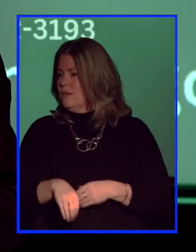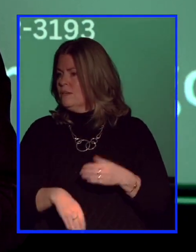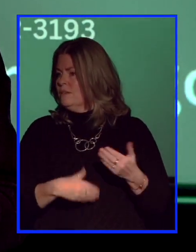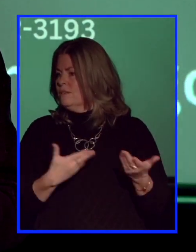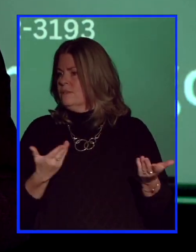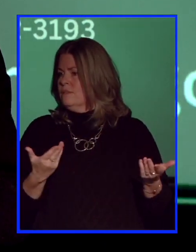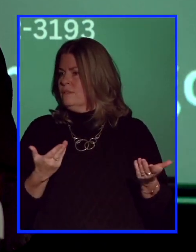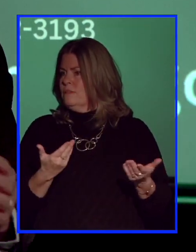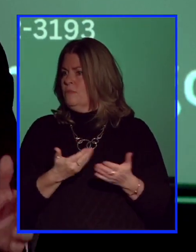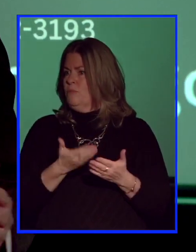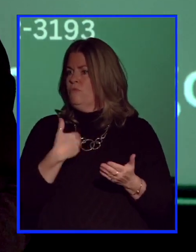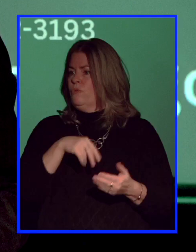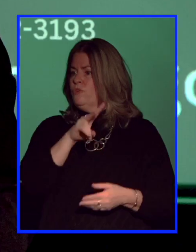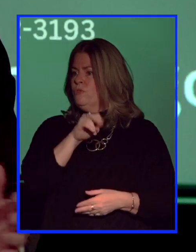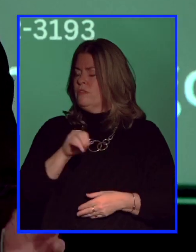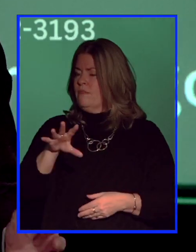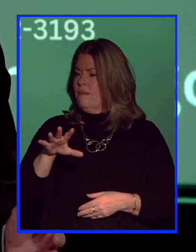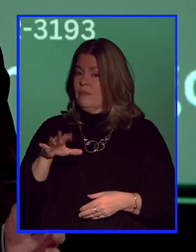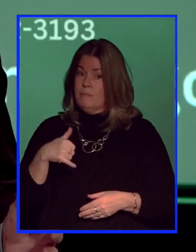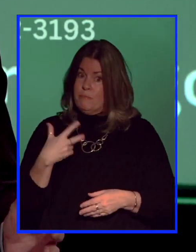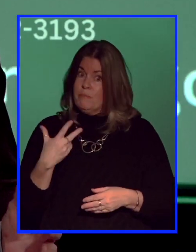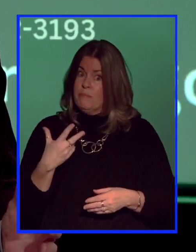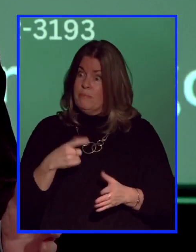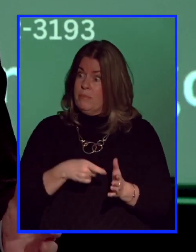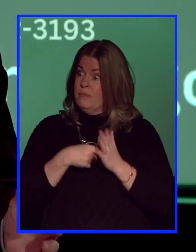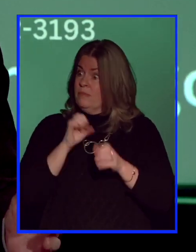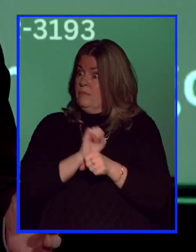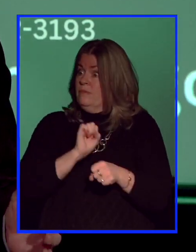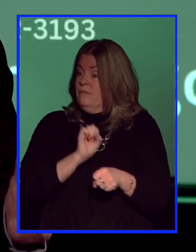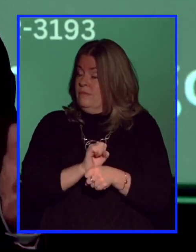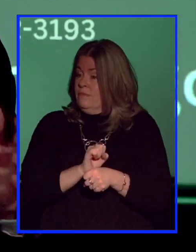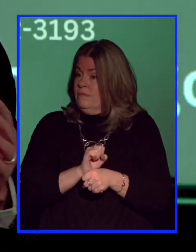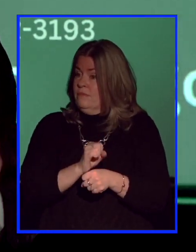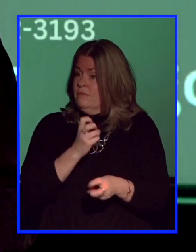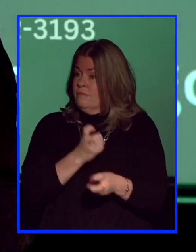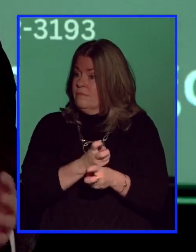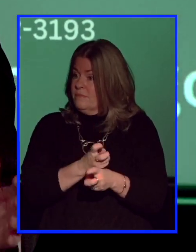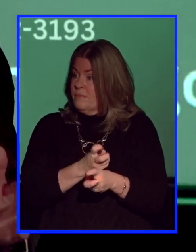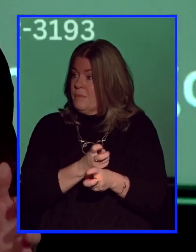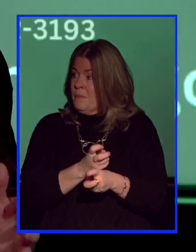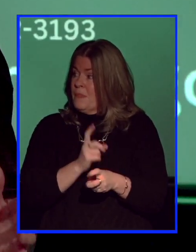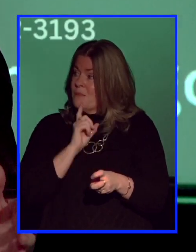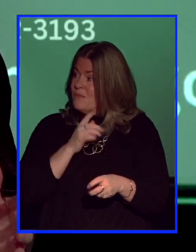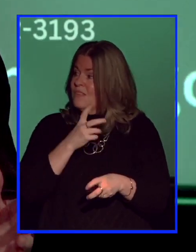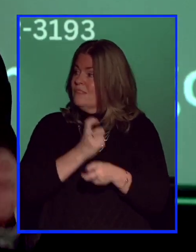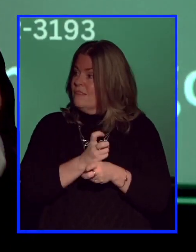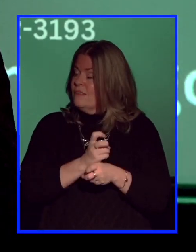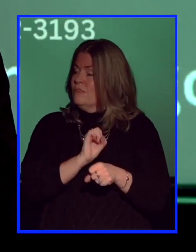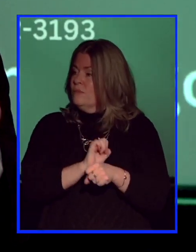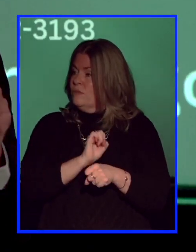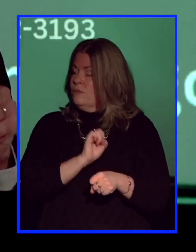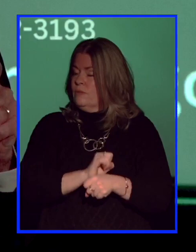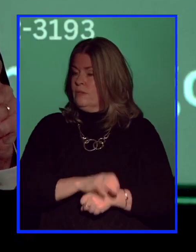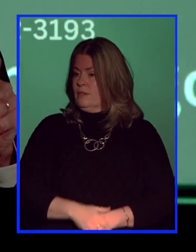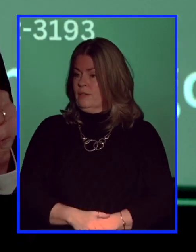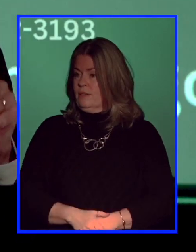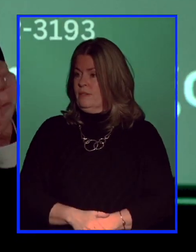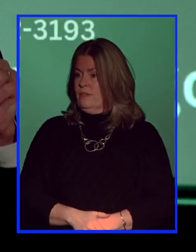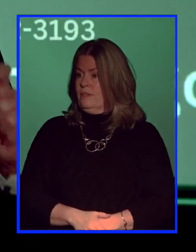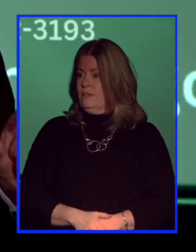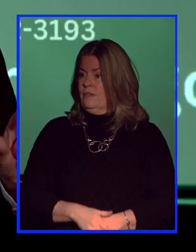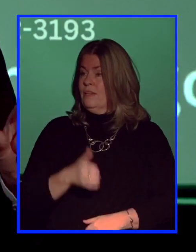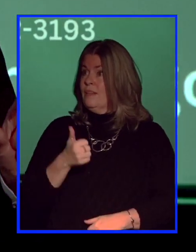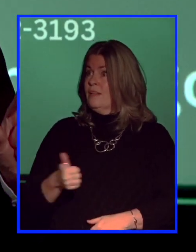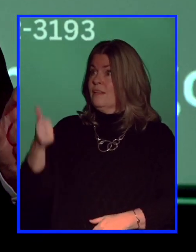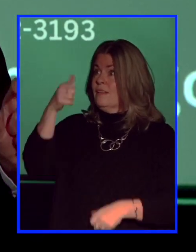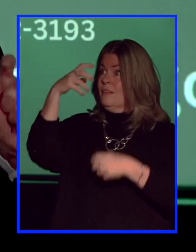2005 levels. That's hard work to make that work. Okay, that's really hard work to make it work, and the administration